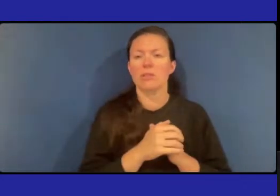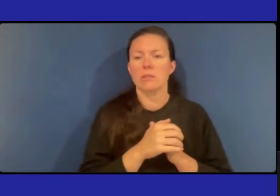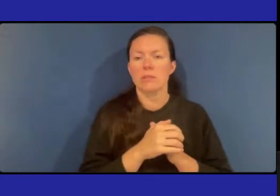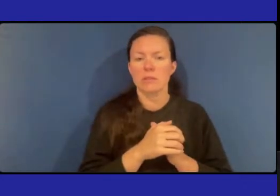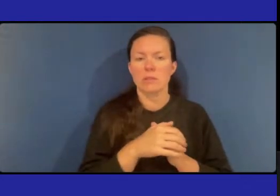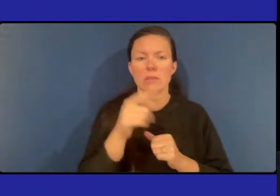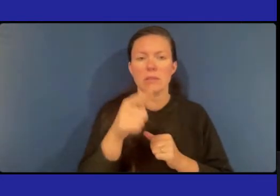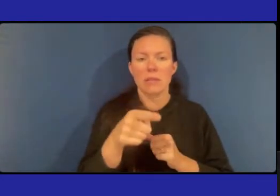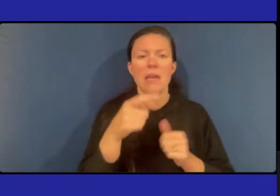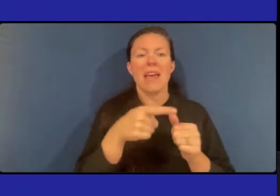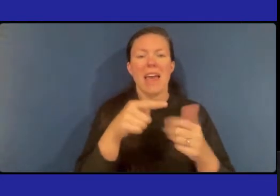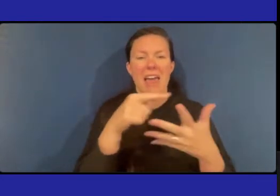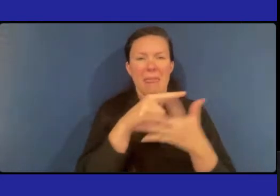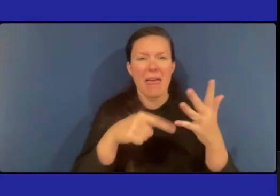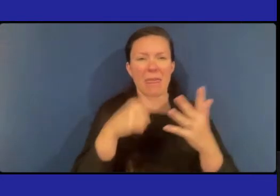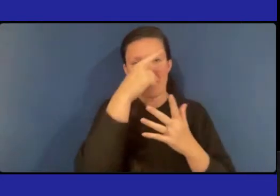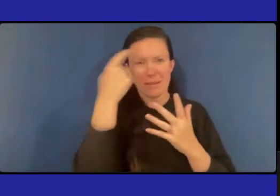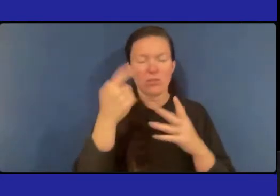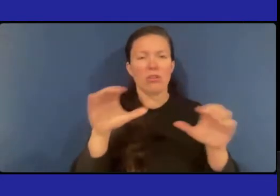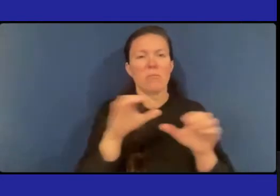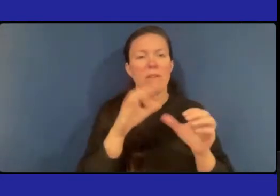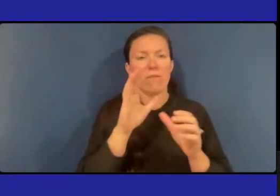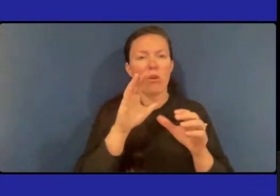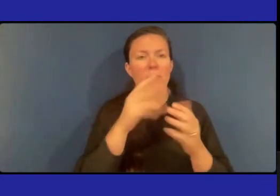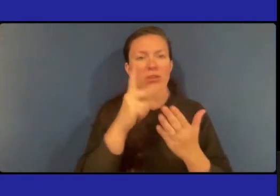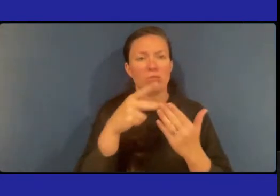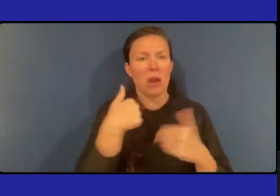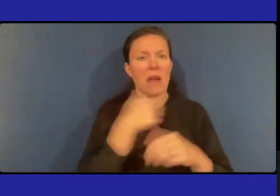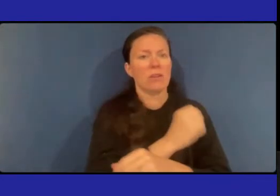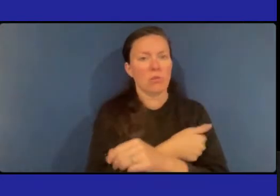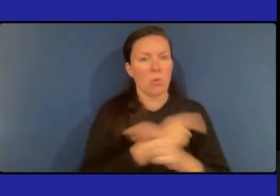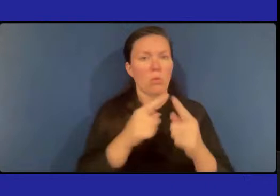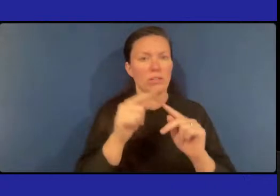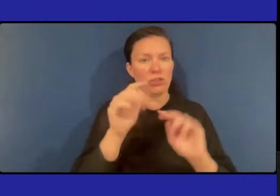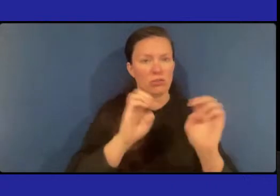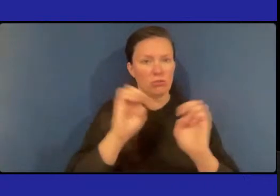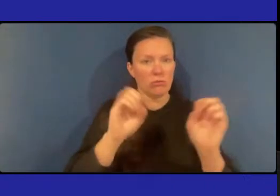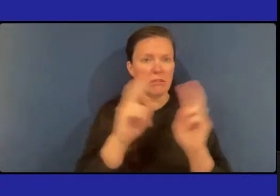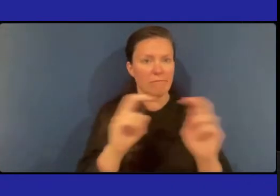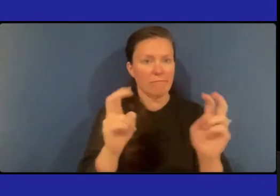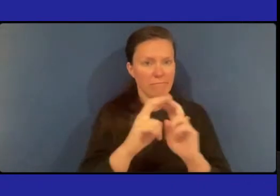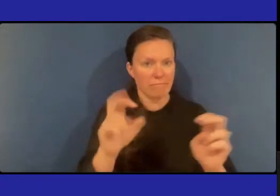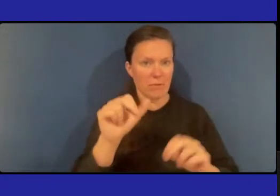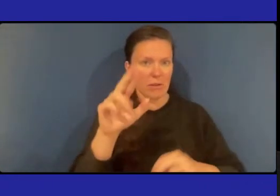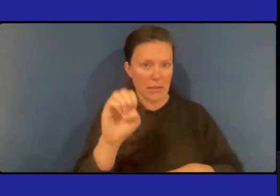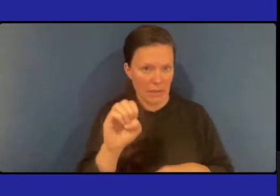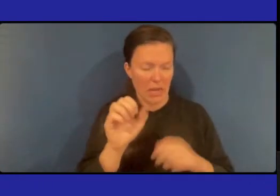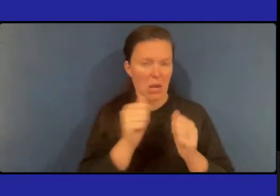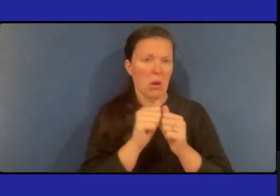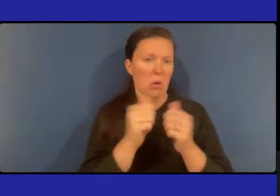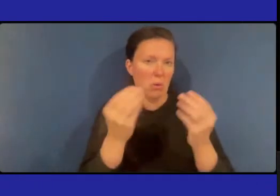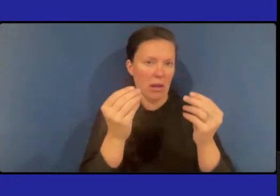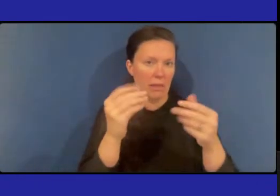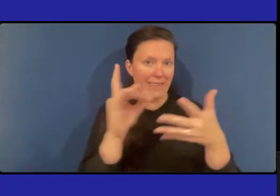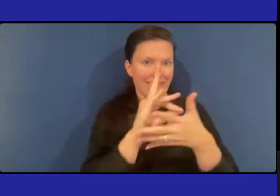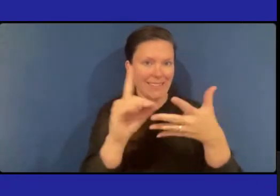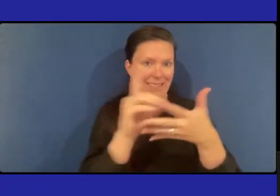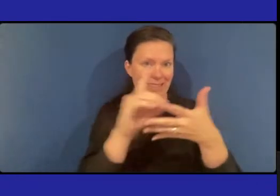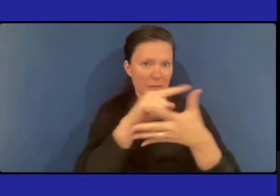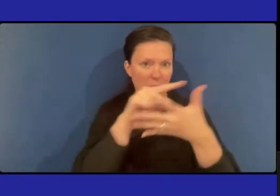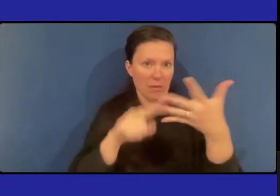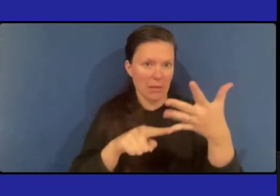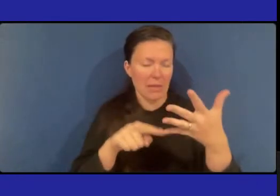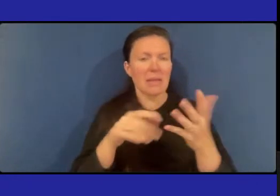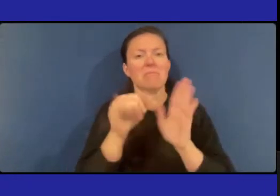Multidisciplinary Trauma Performance Improvement Program has authority to evaluate care across disciplines, identify opportunities for improvement,